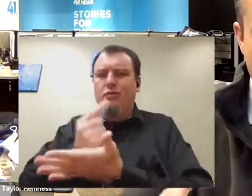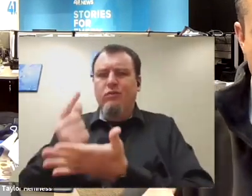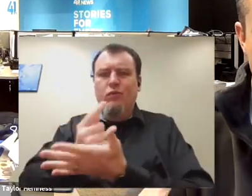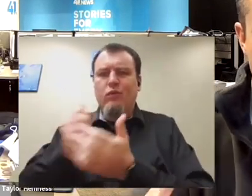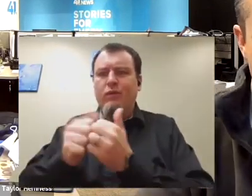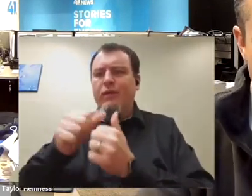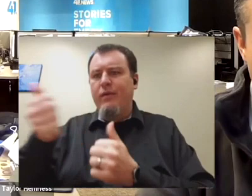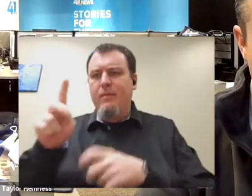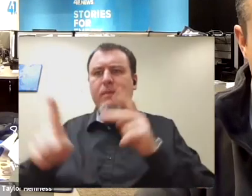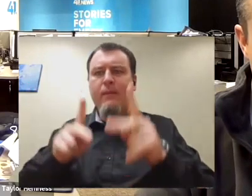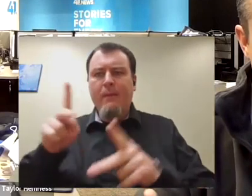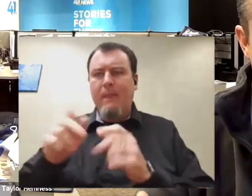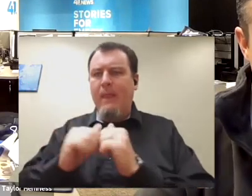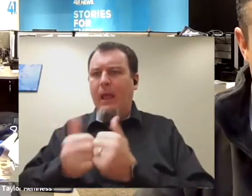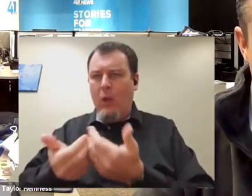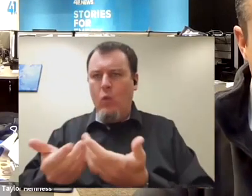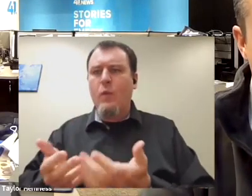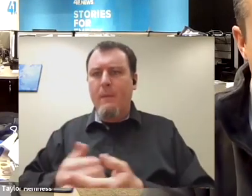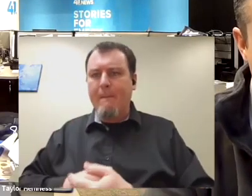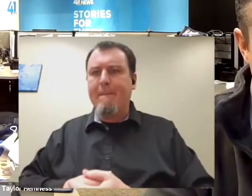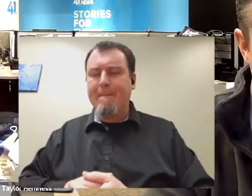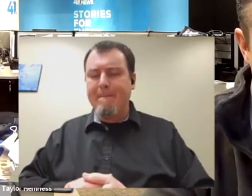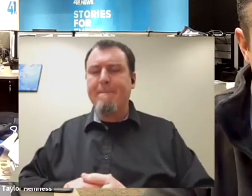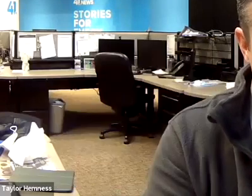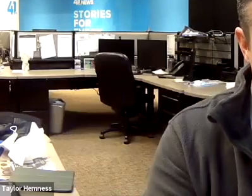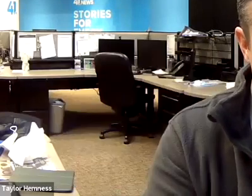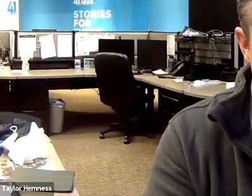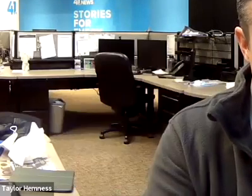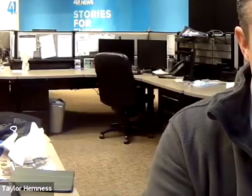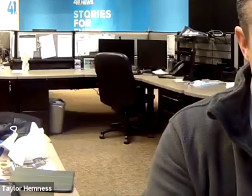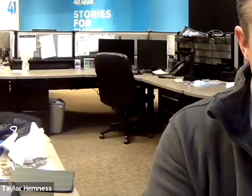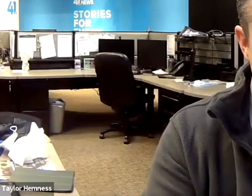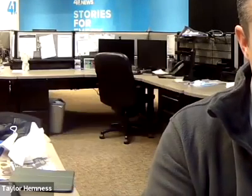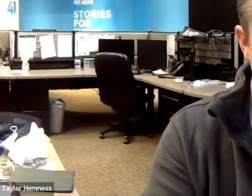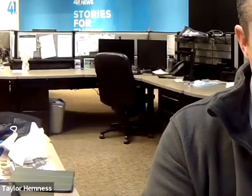Being able to share their faith with someone else